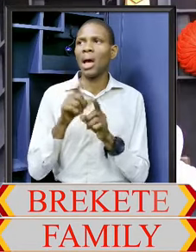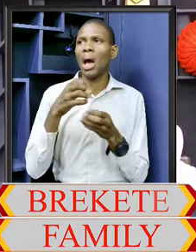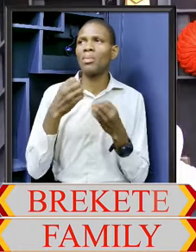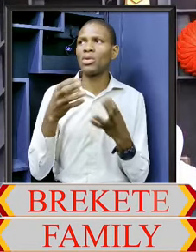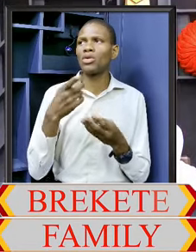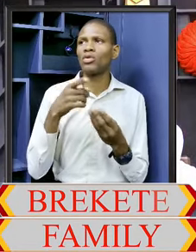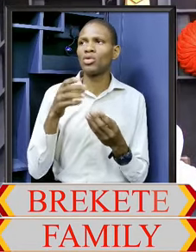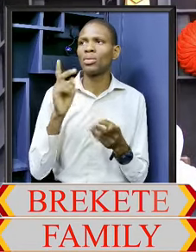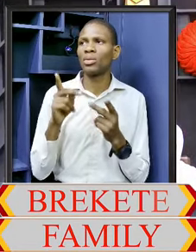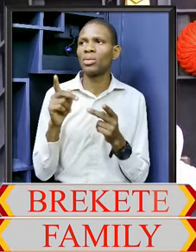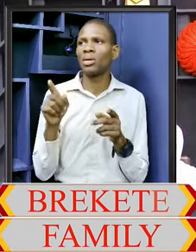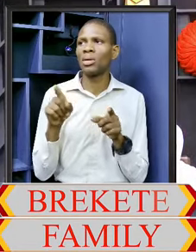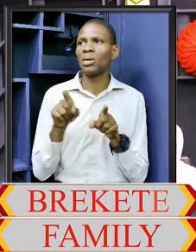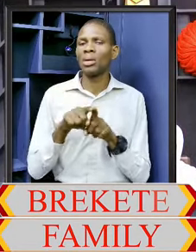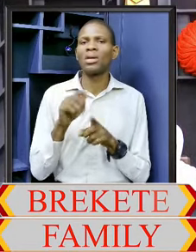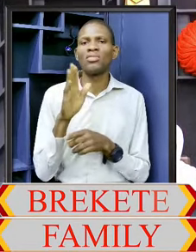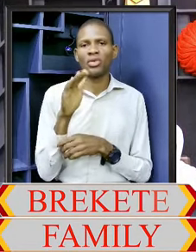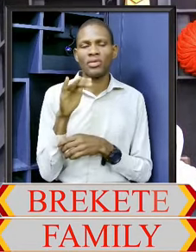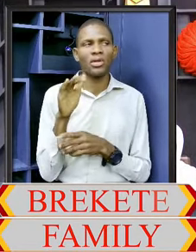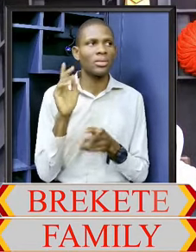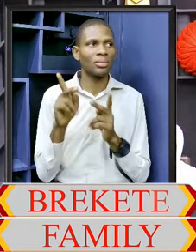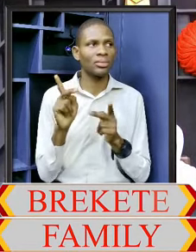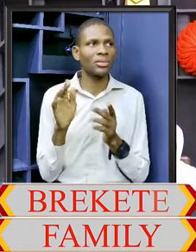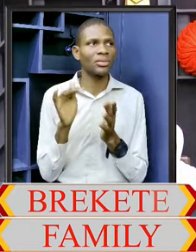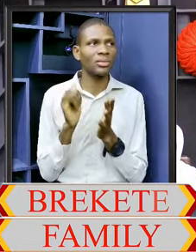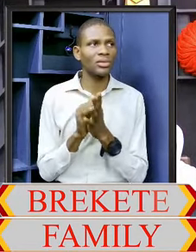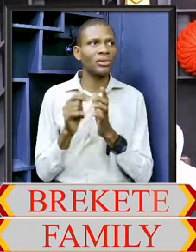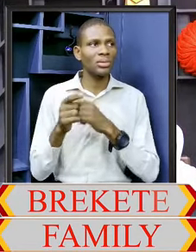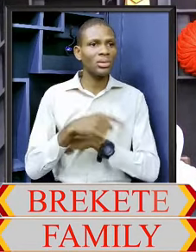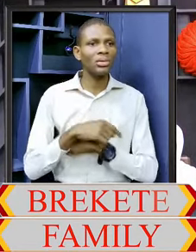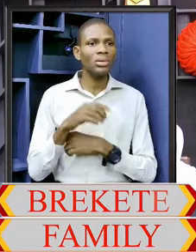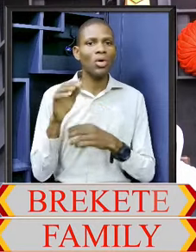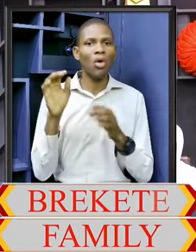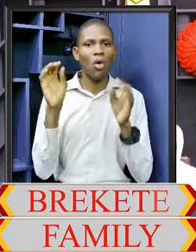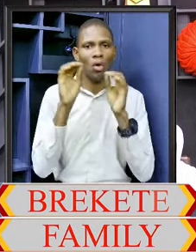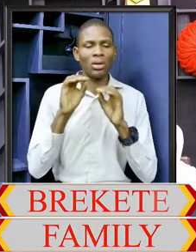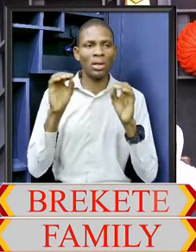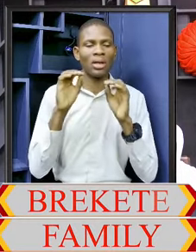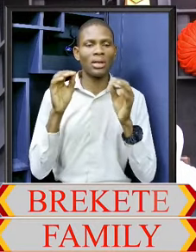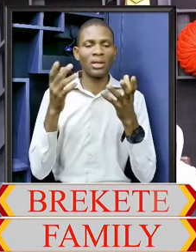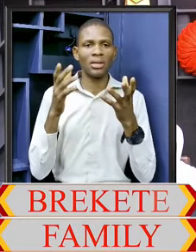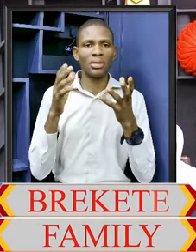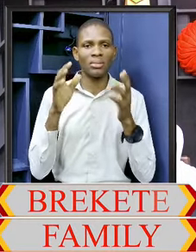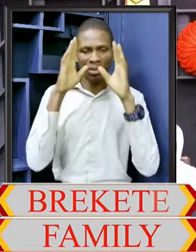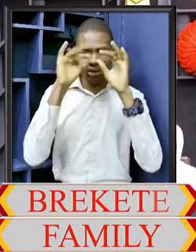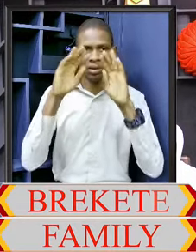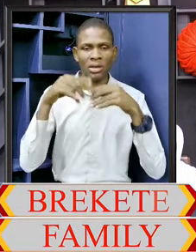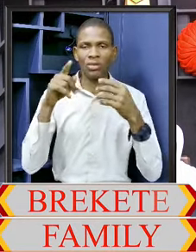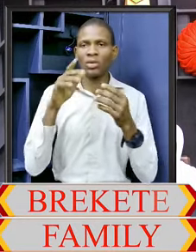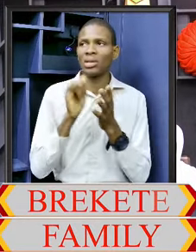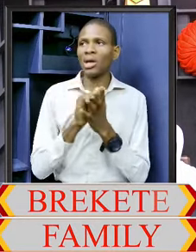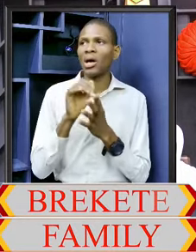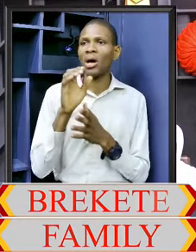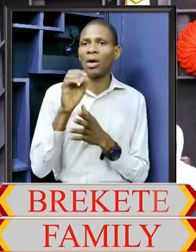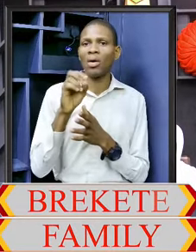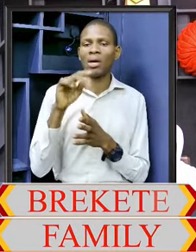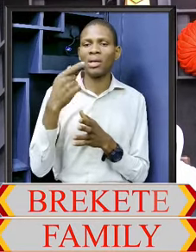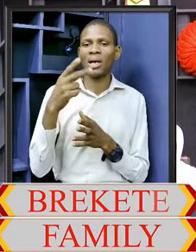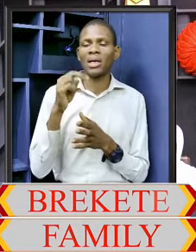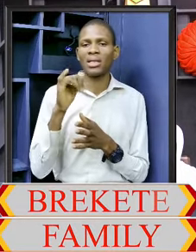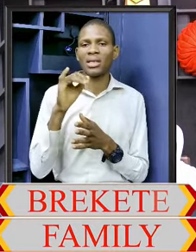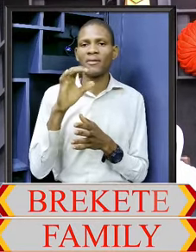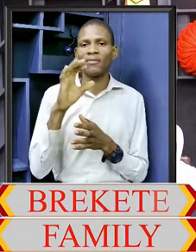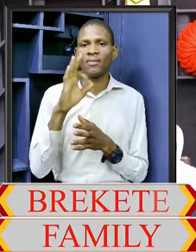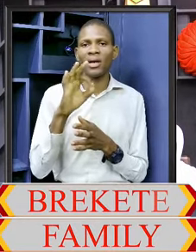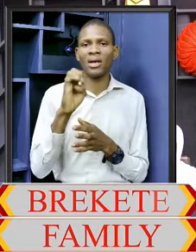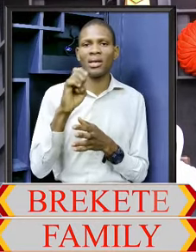of una enter? We reach like 15. That day, ordinary president give una that organic fertilizer for free. You